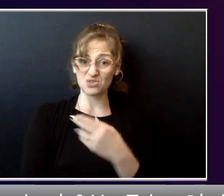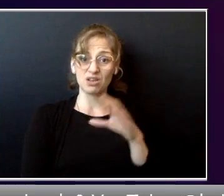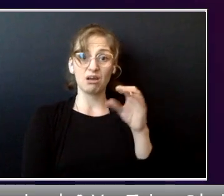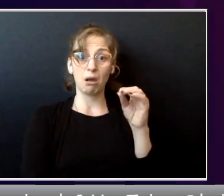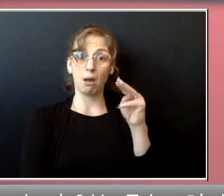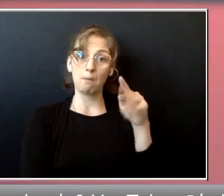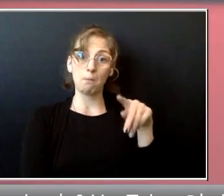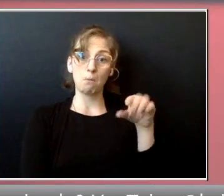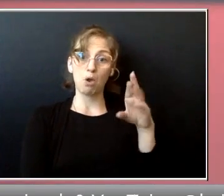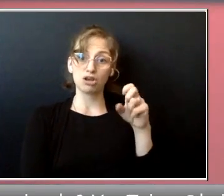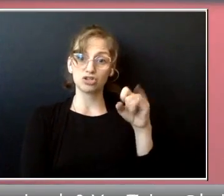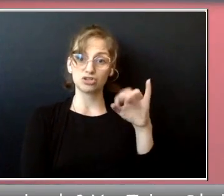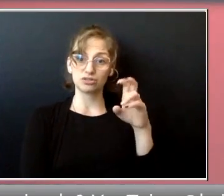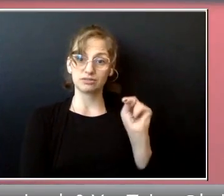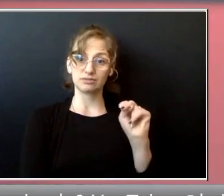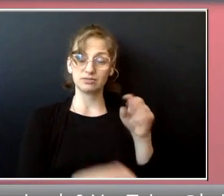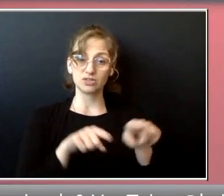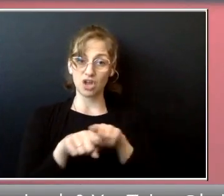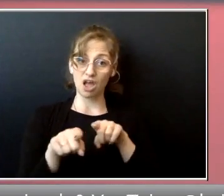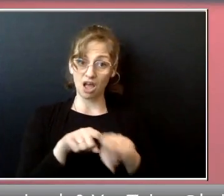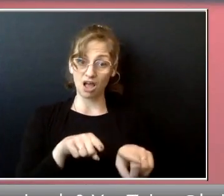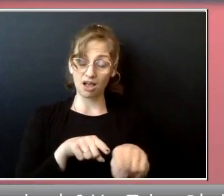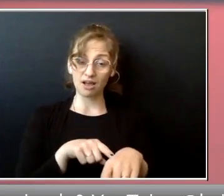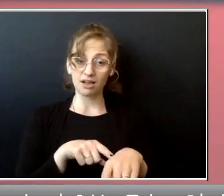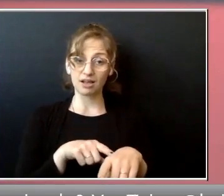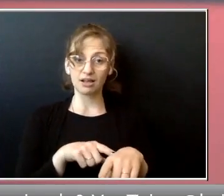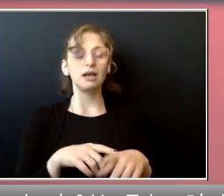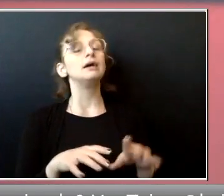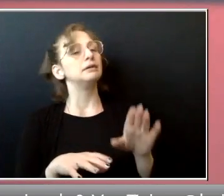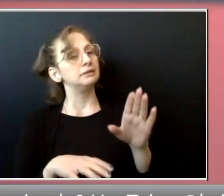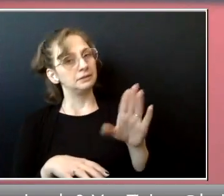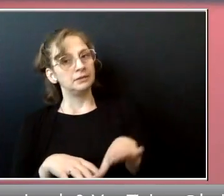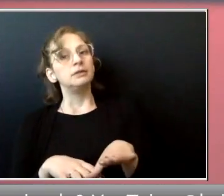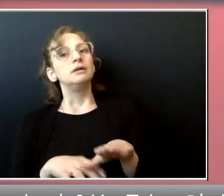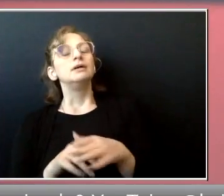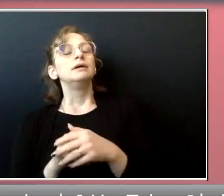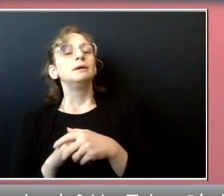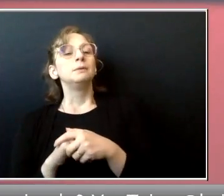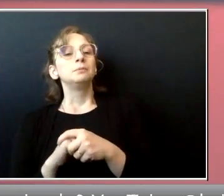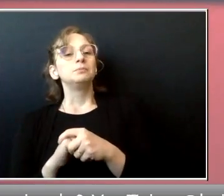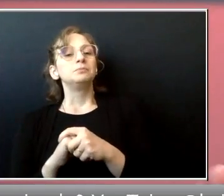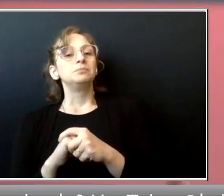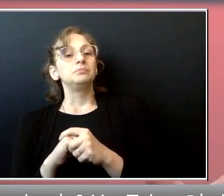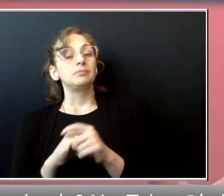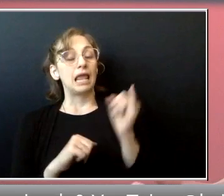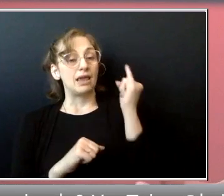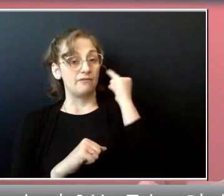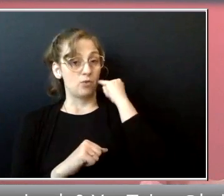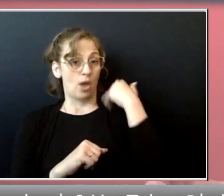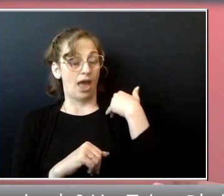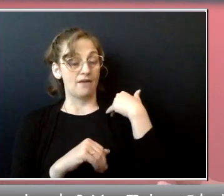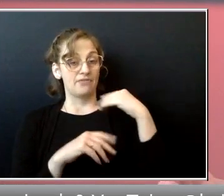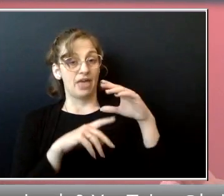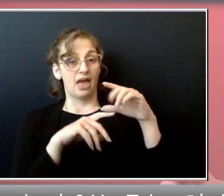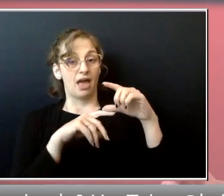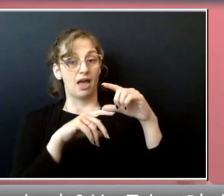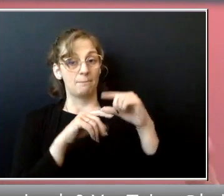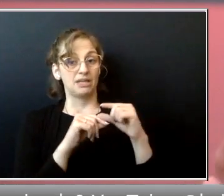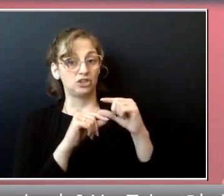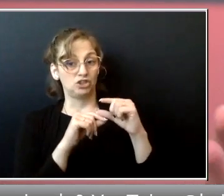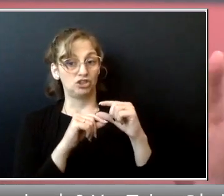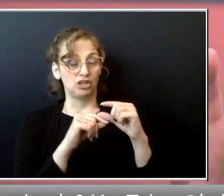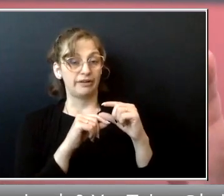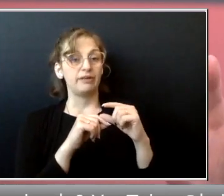compression stockings. So if you let's think of it this way. So if you have that pinching, the garden hose behind it blows up like a water